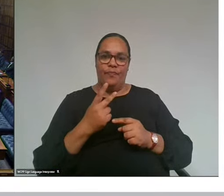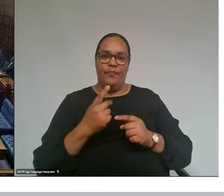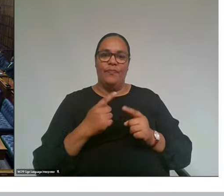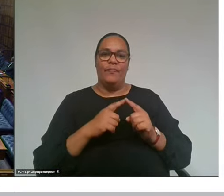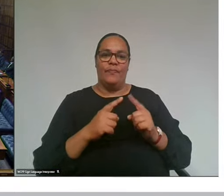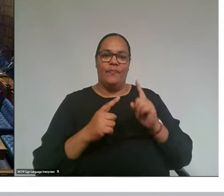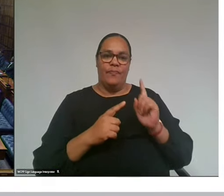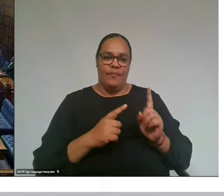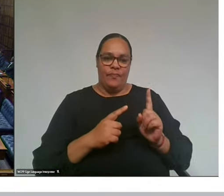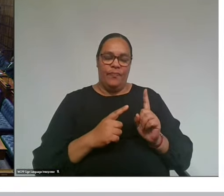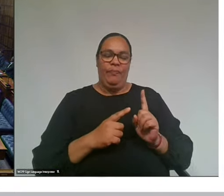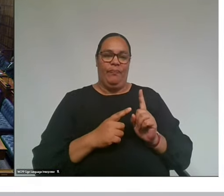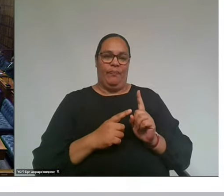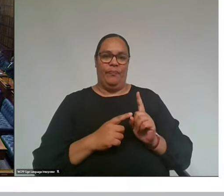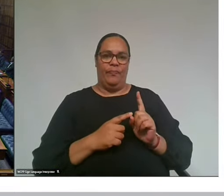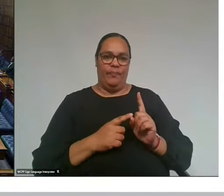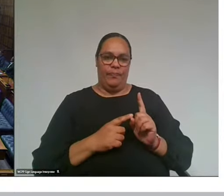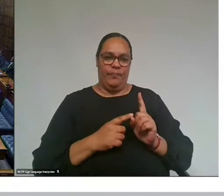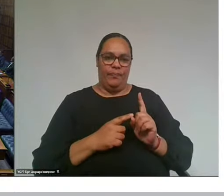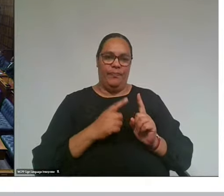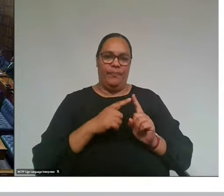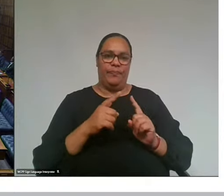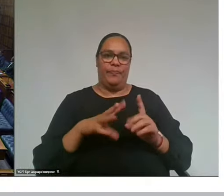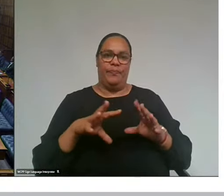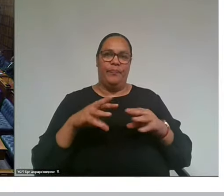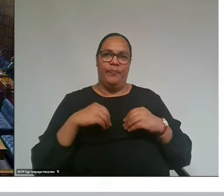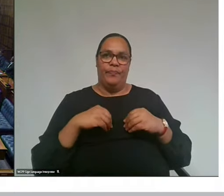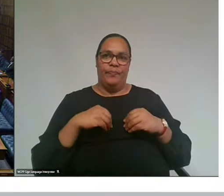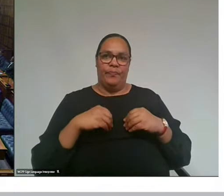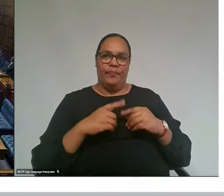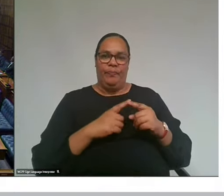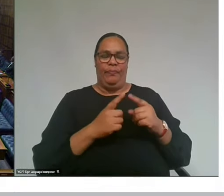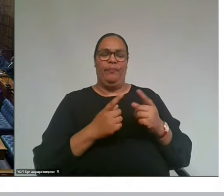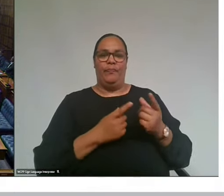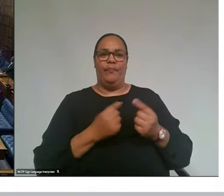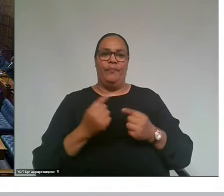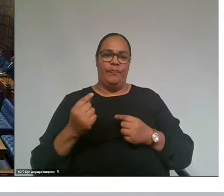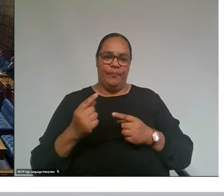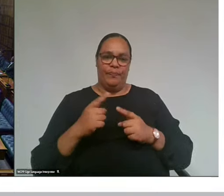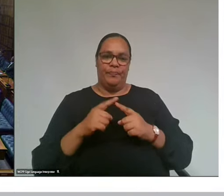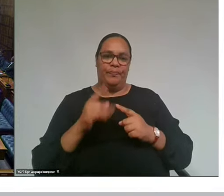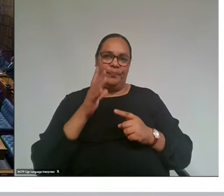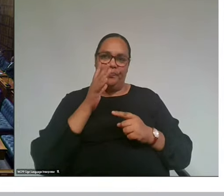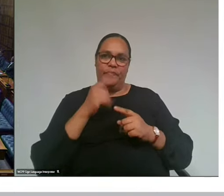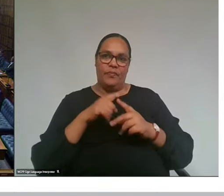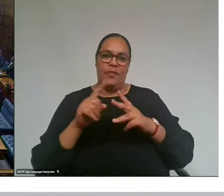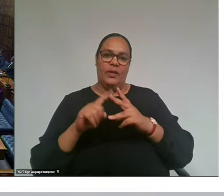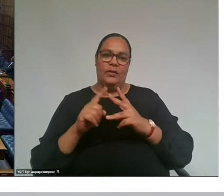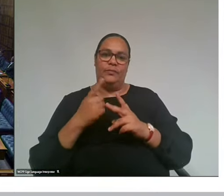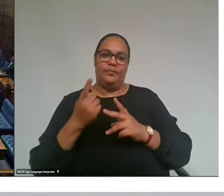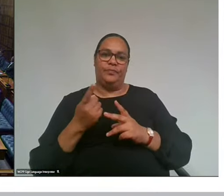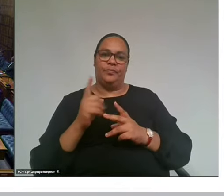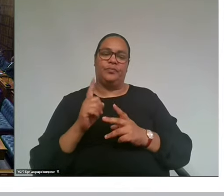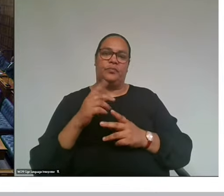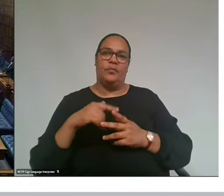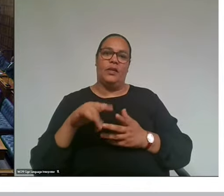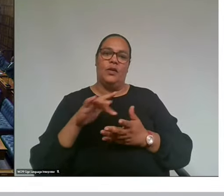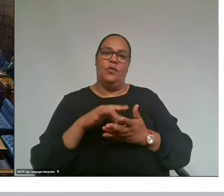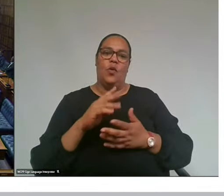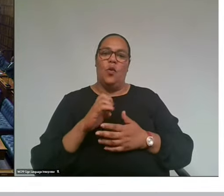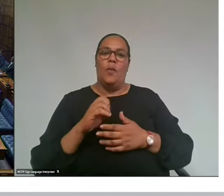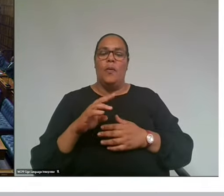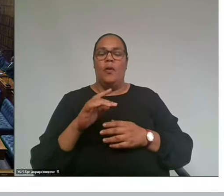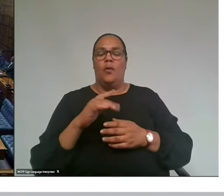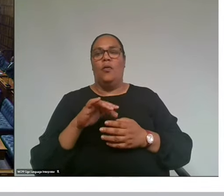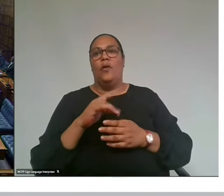warnings so we have a zero tolerance for non-compliance um you may notice in the annual report that we had a small wobble there